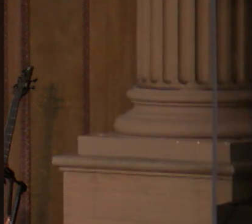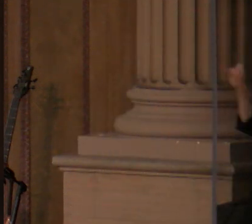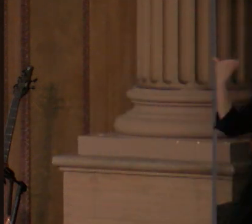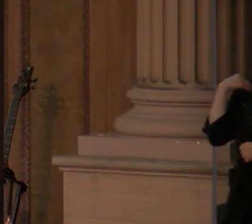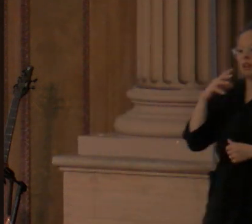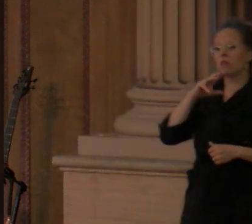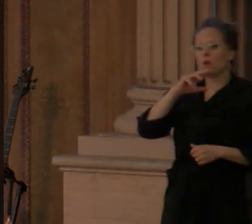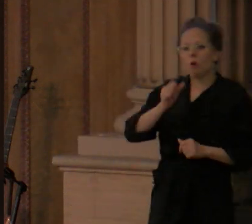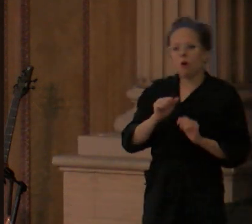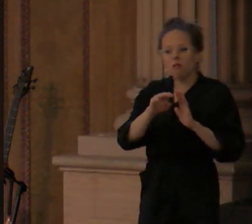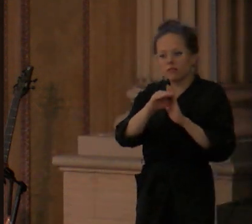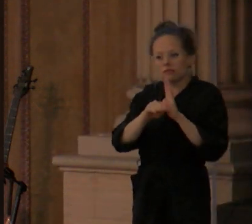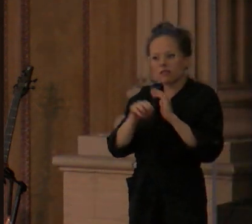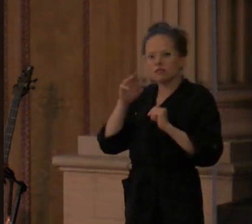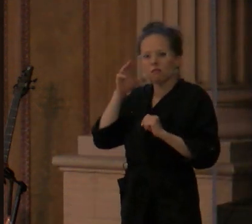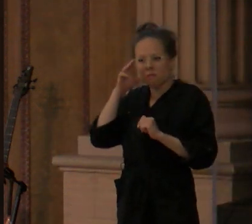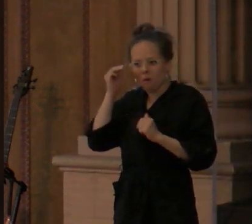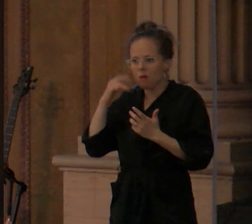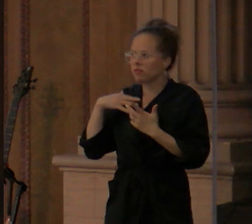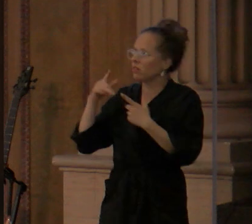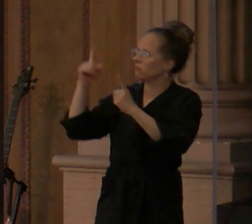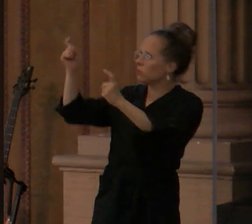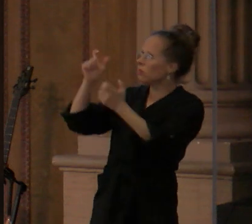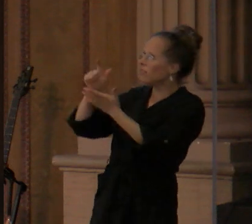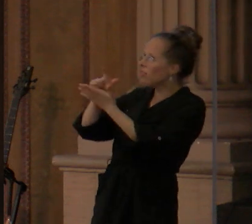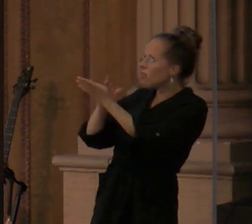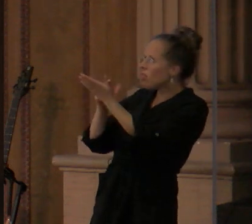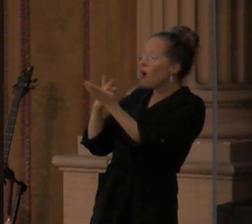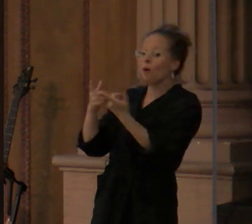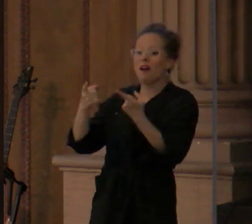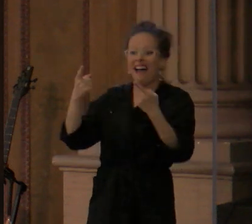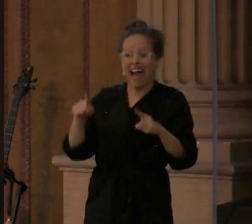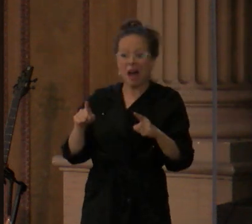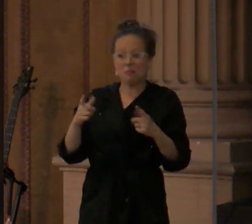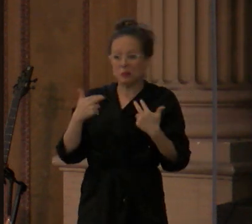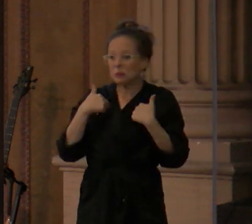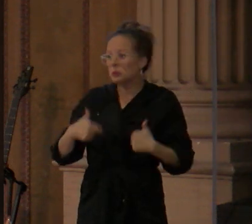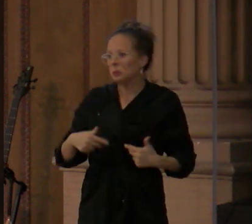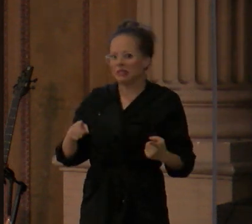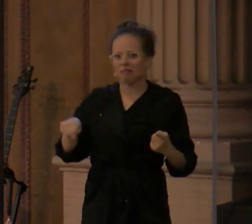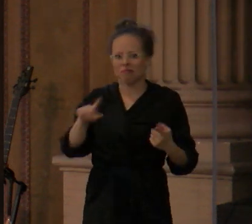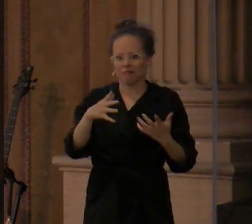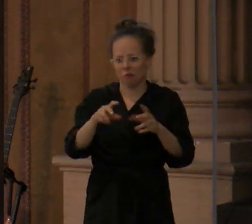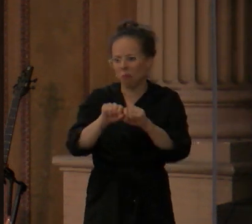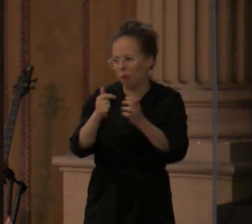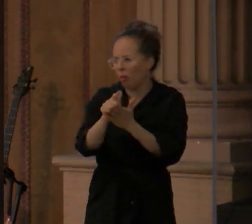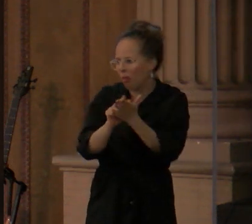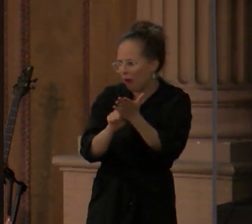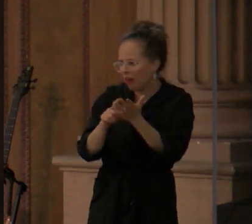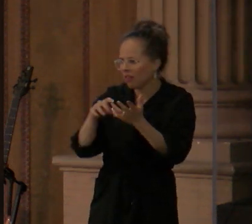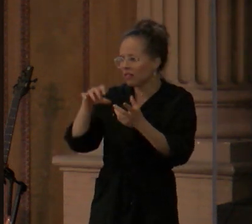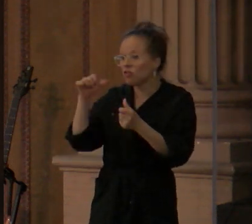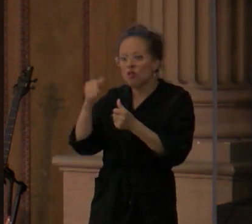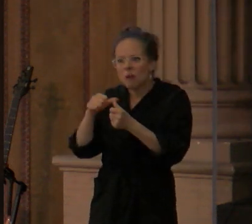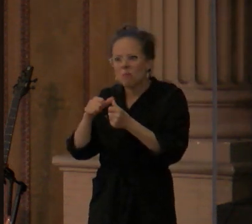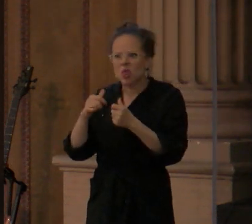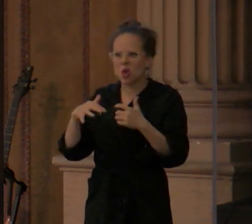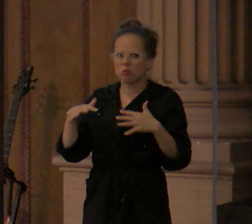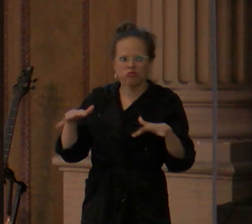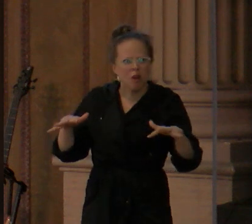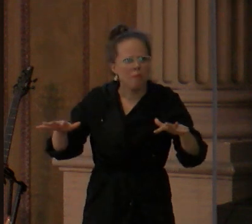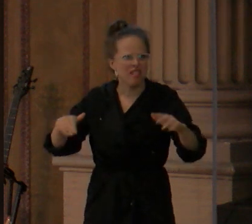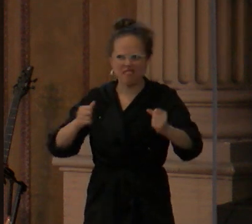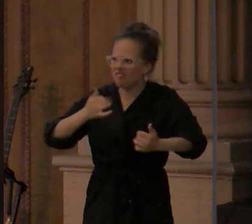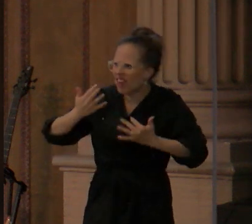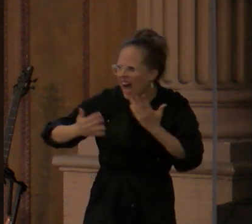everybody, and sort of deemed everybody a lawbreaker. Remember, Moses went up on Mount Sinai, there was rumbling, there was fire, there was smoke.